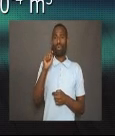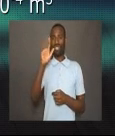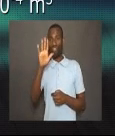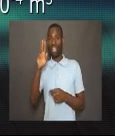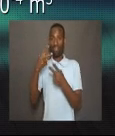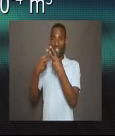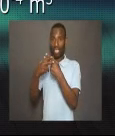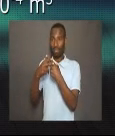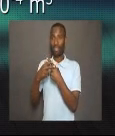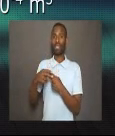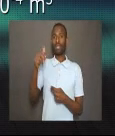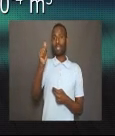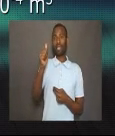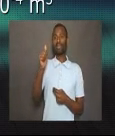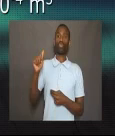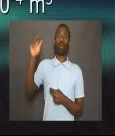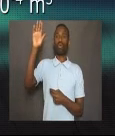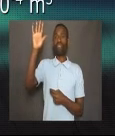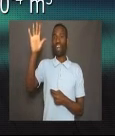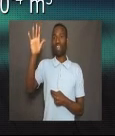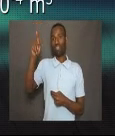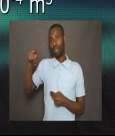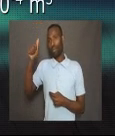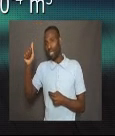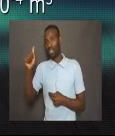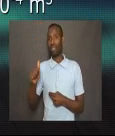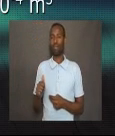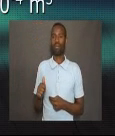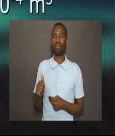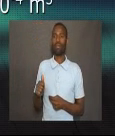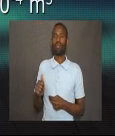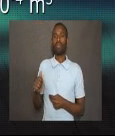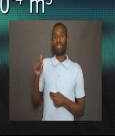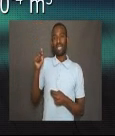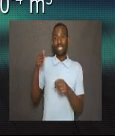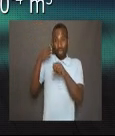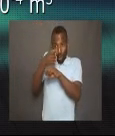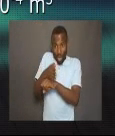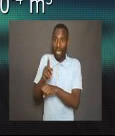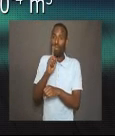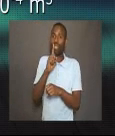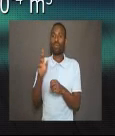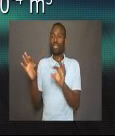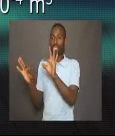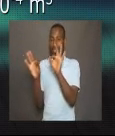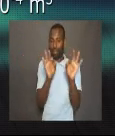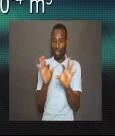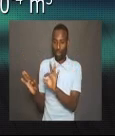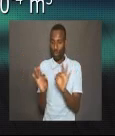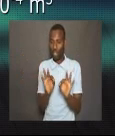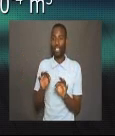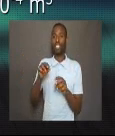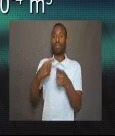1.5 times 10 to the power of 5 pascals. After all